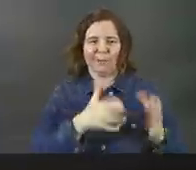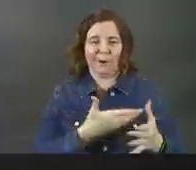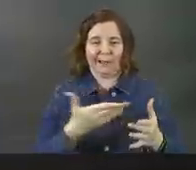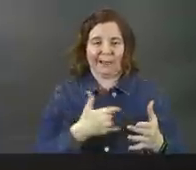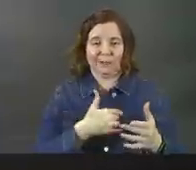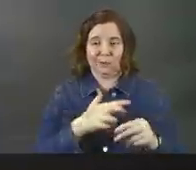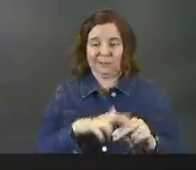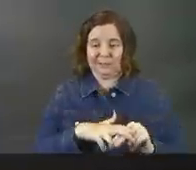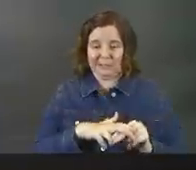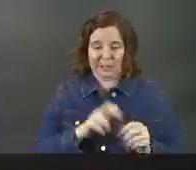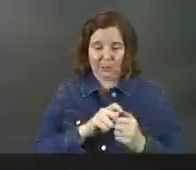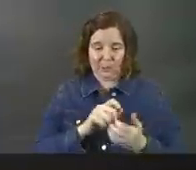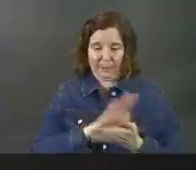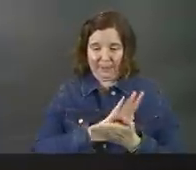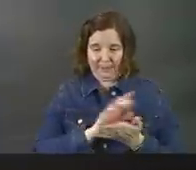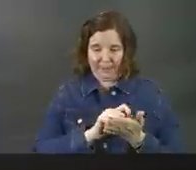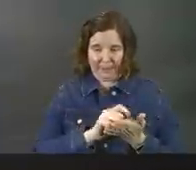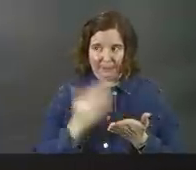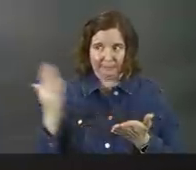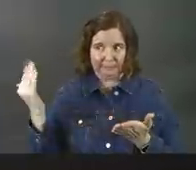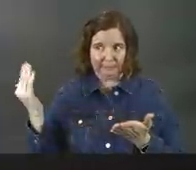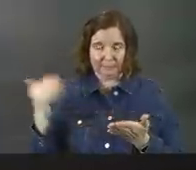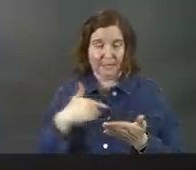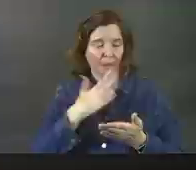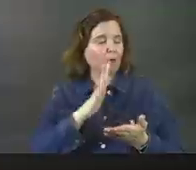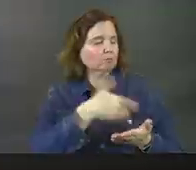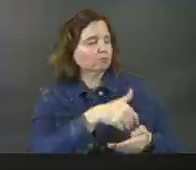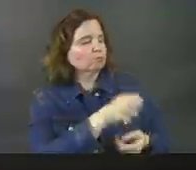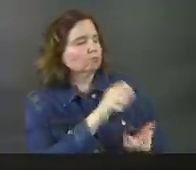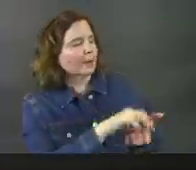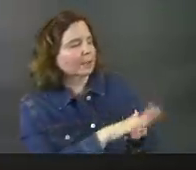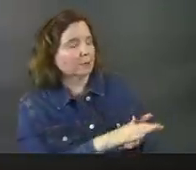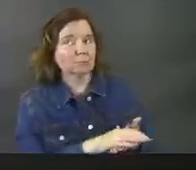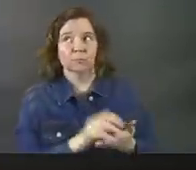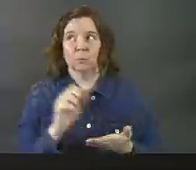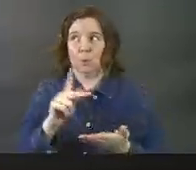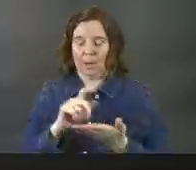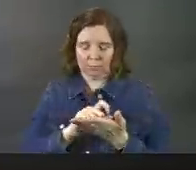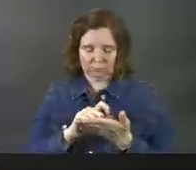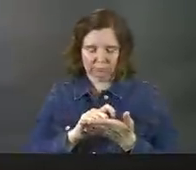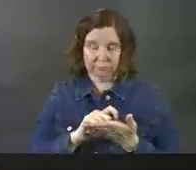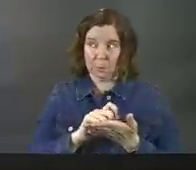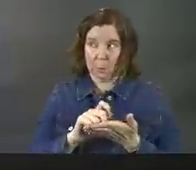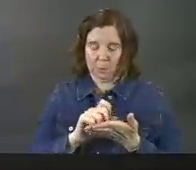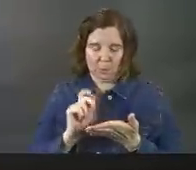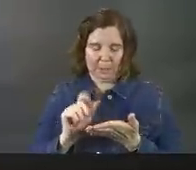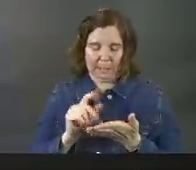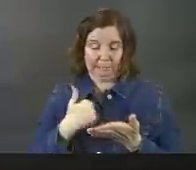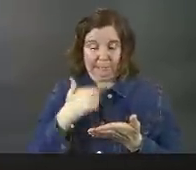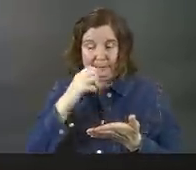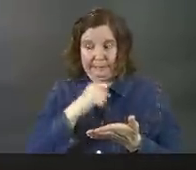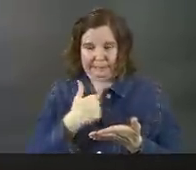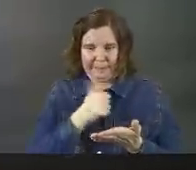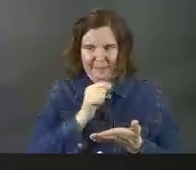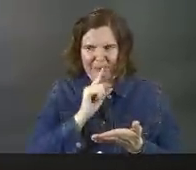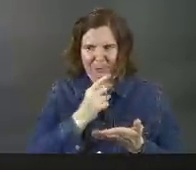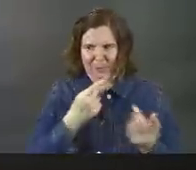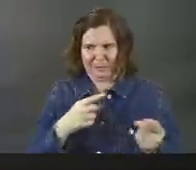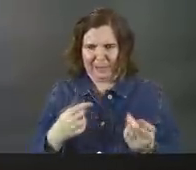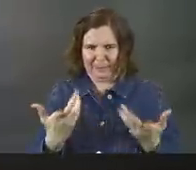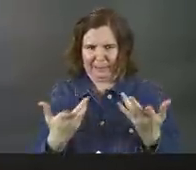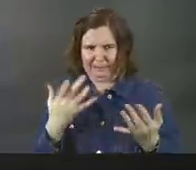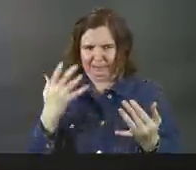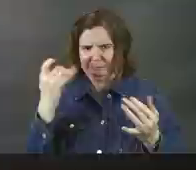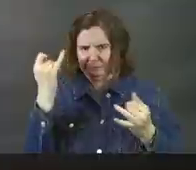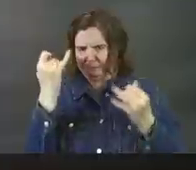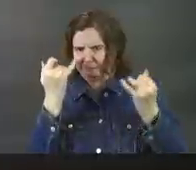guy who's just kind of sitting there with a pen and paper, and God's like, hey, write this down. He's like, okay, sure, I guess, you know, like, I don't even know what's happening